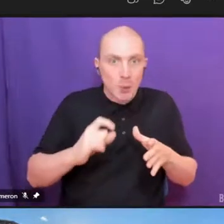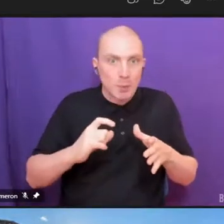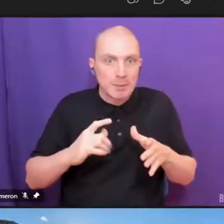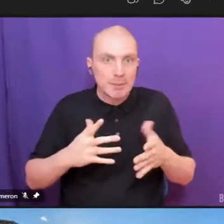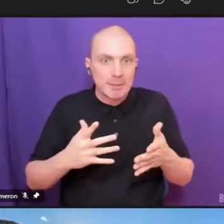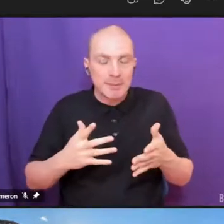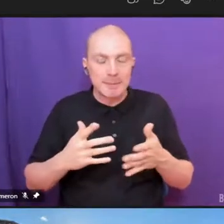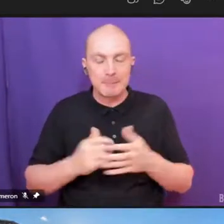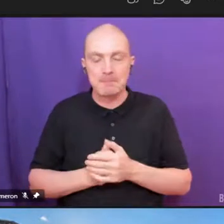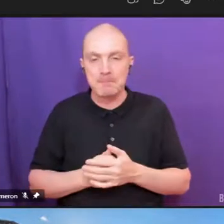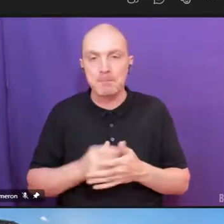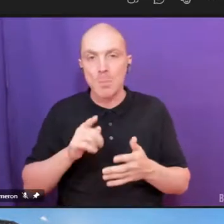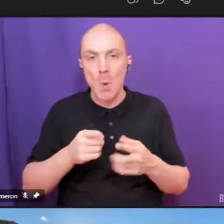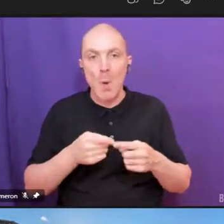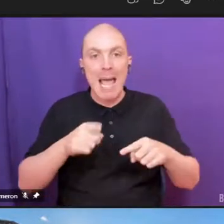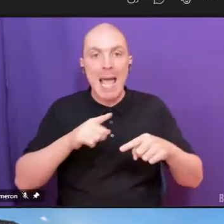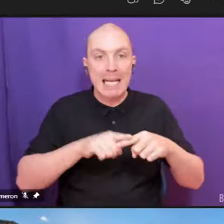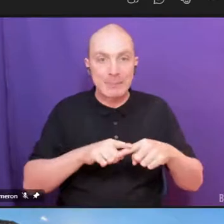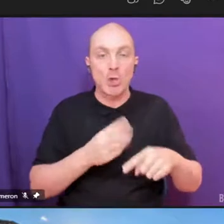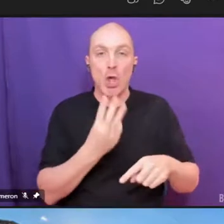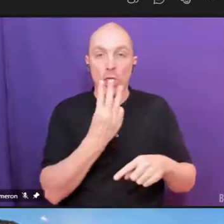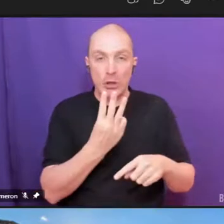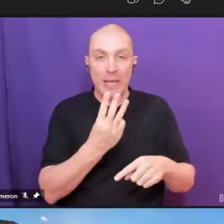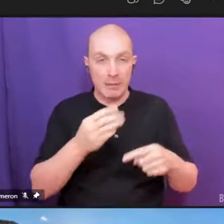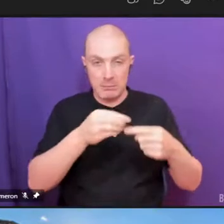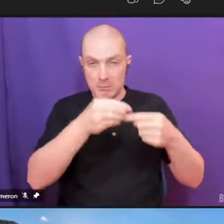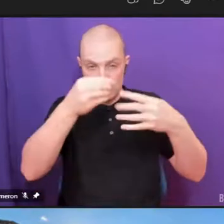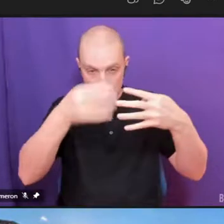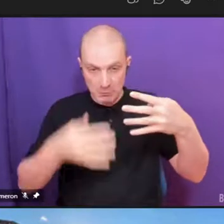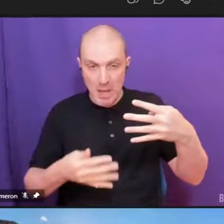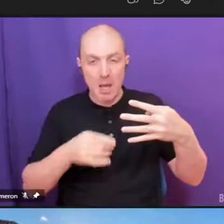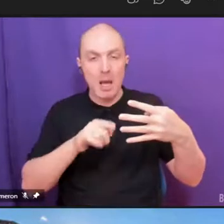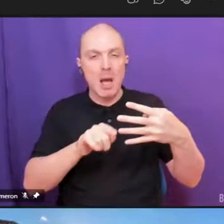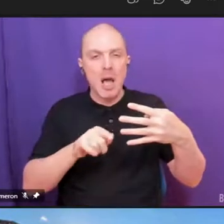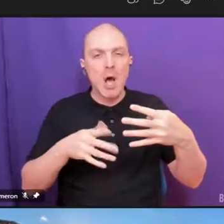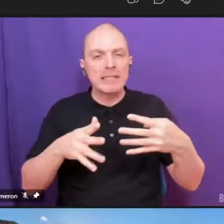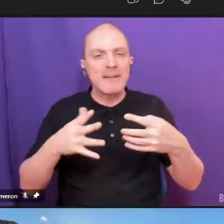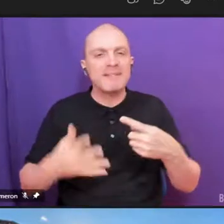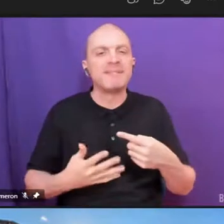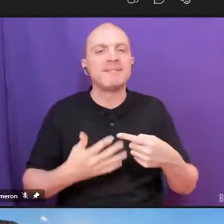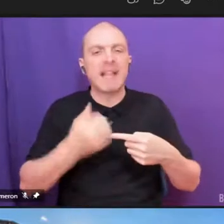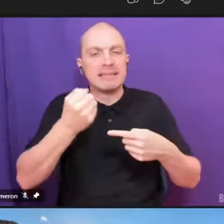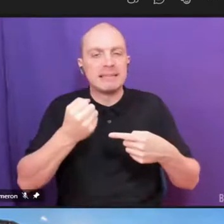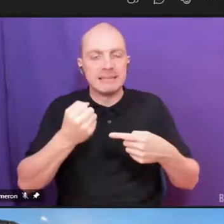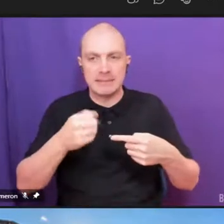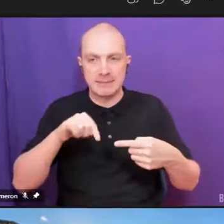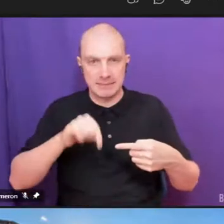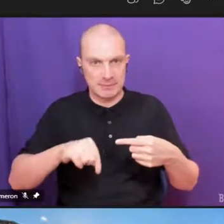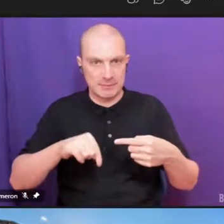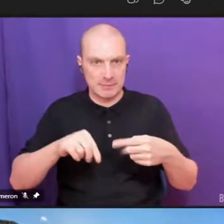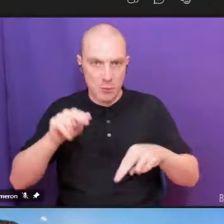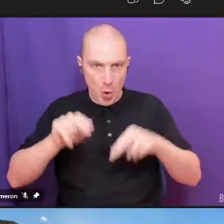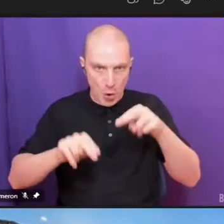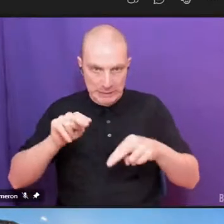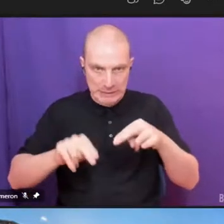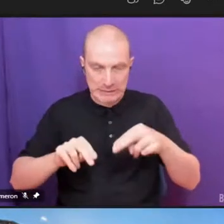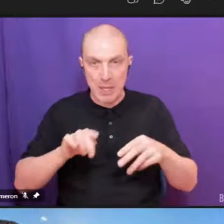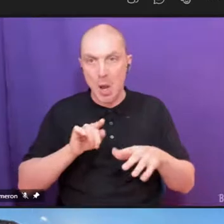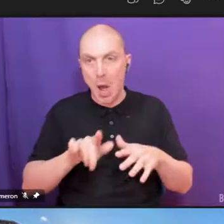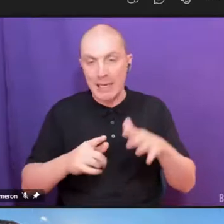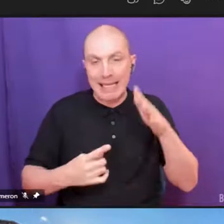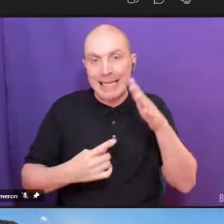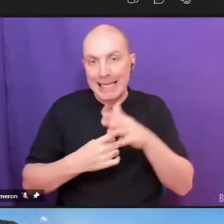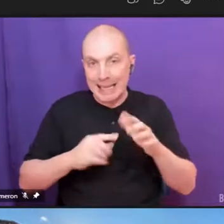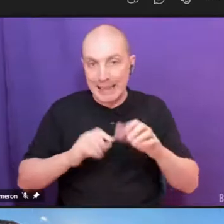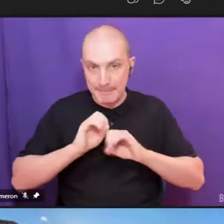So Exhibit 3 covers the main findings from our audit of the annual accounts, and they've also covered some of the key messages from our